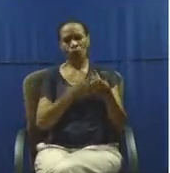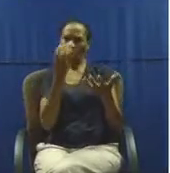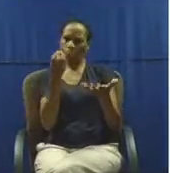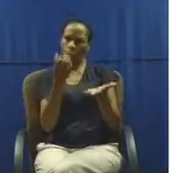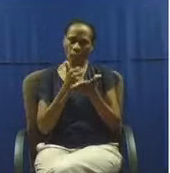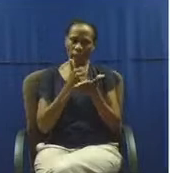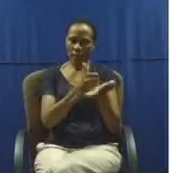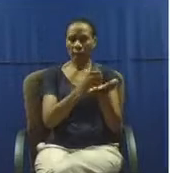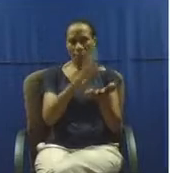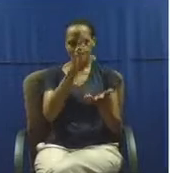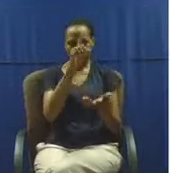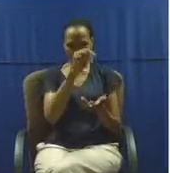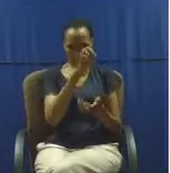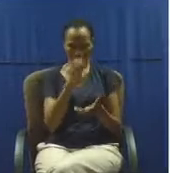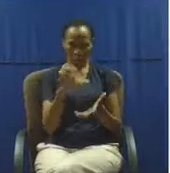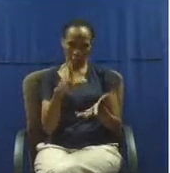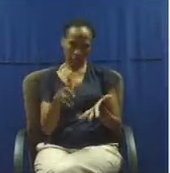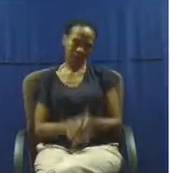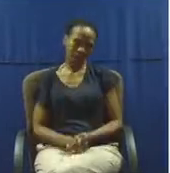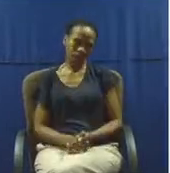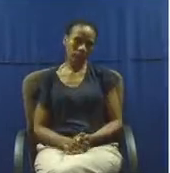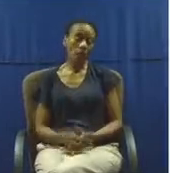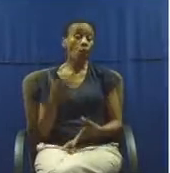is, and it is properly run